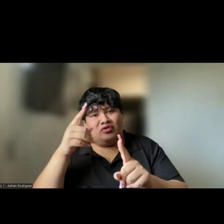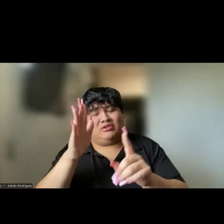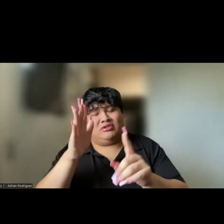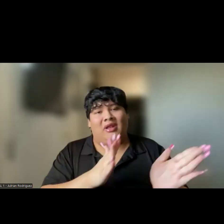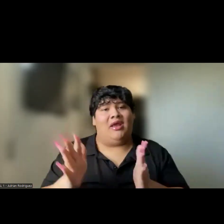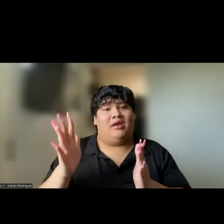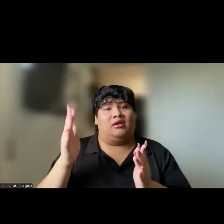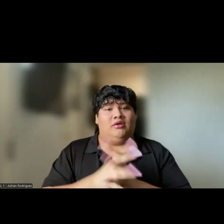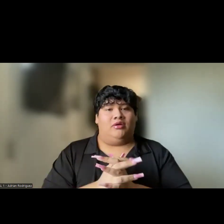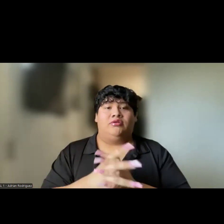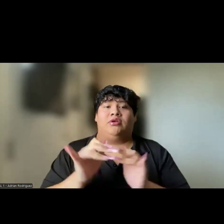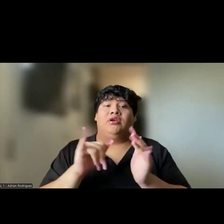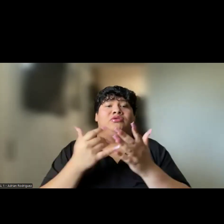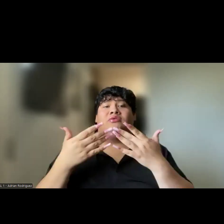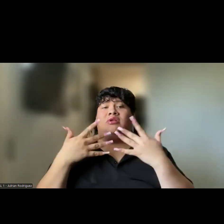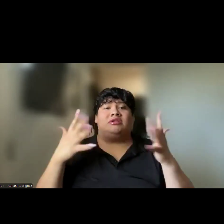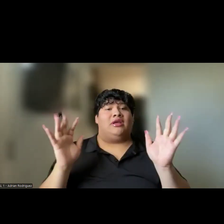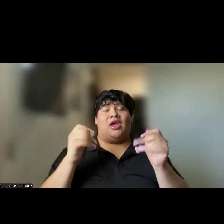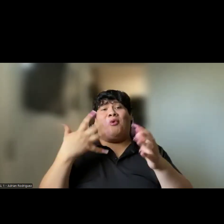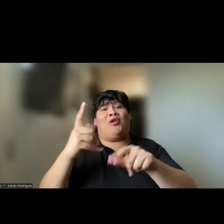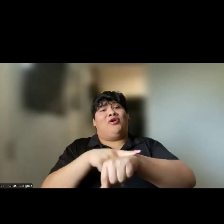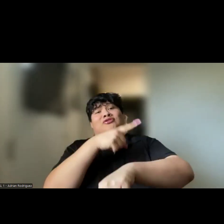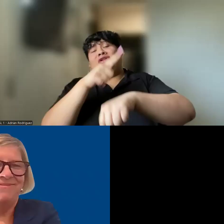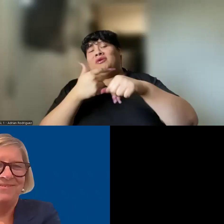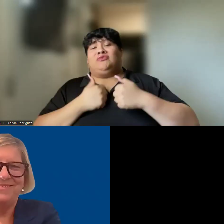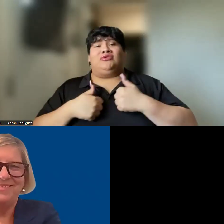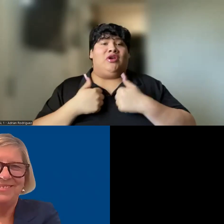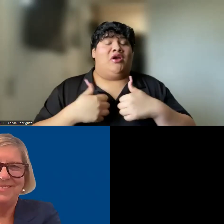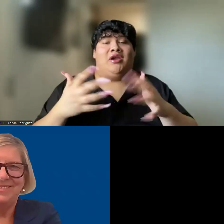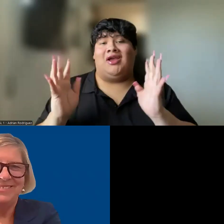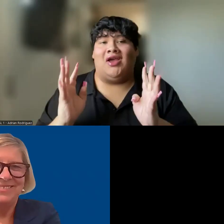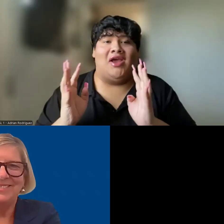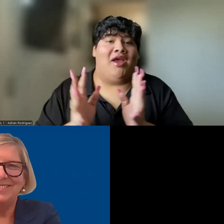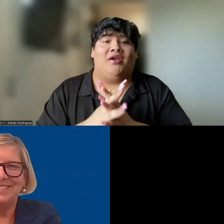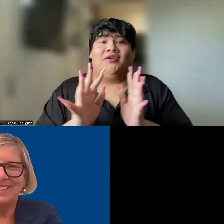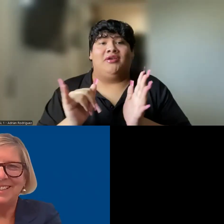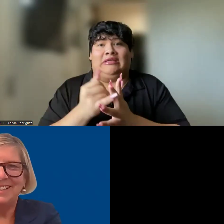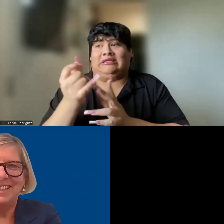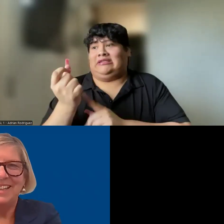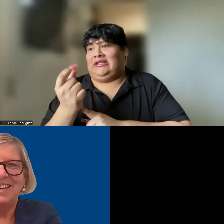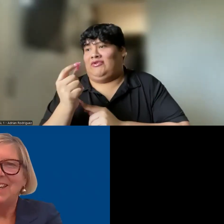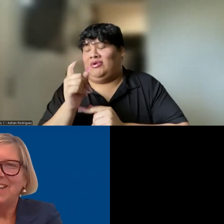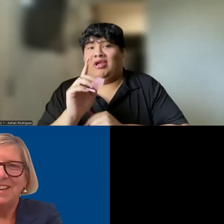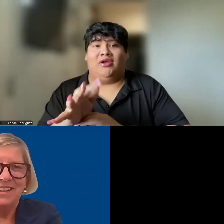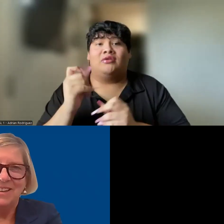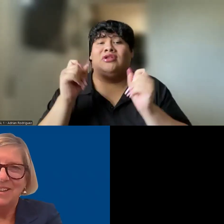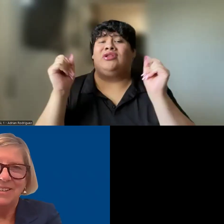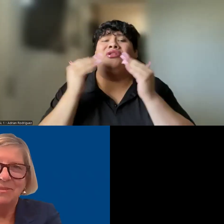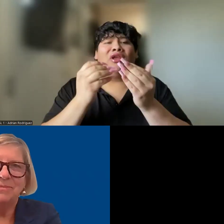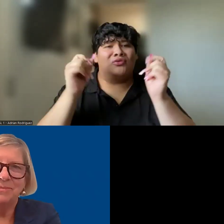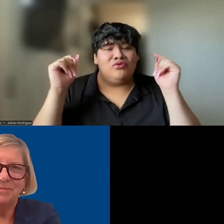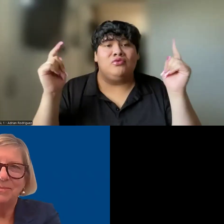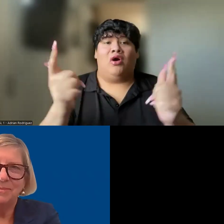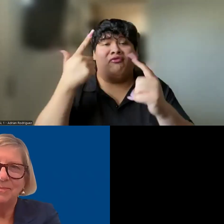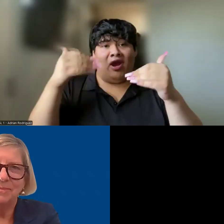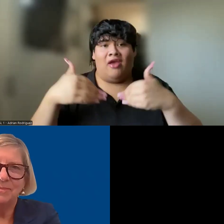So that's all. I probably went on too long. I'm sorry. I'm getting close to 11 o'clock here. So thank you for all for having me,